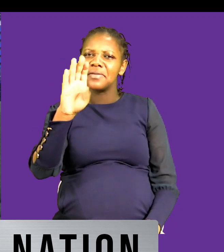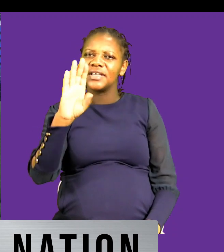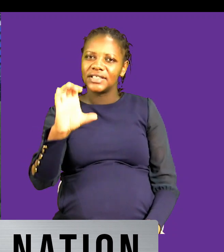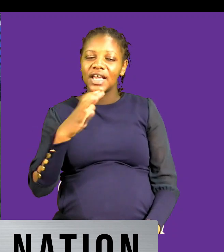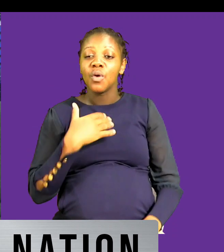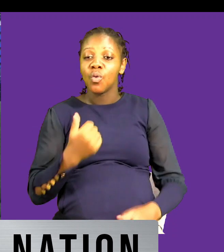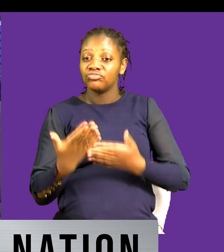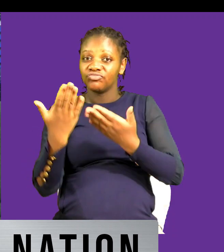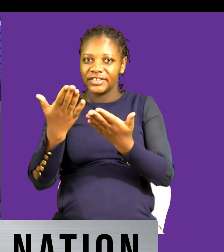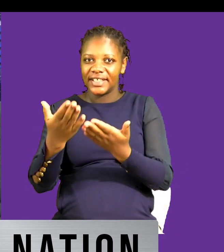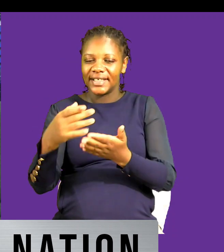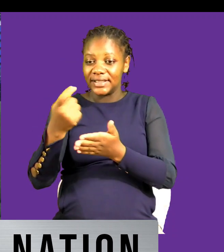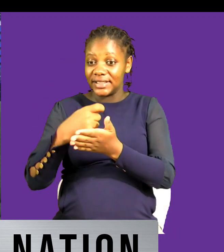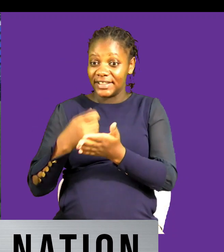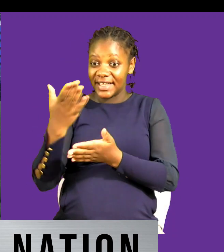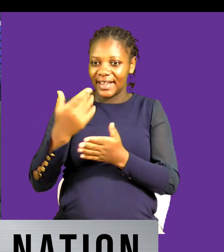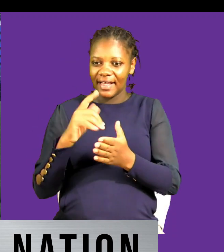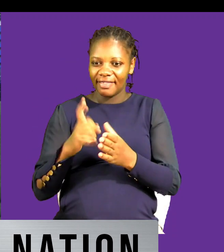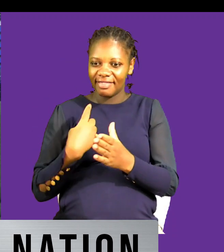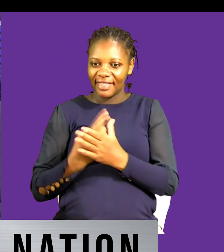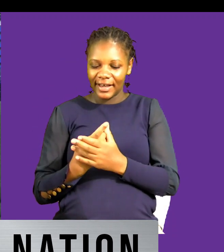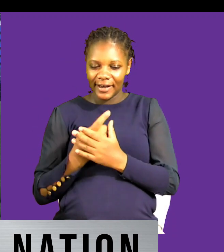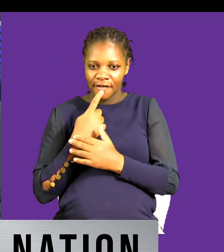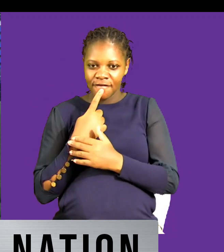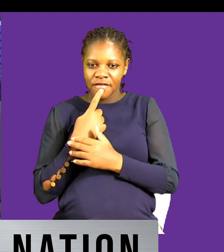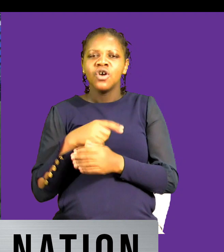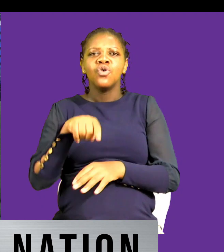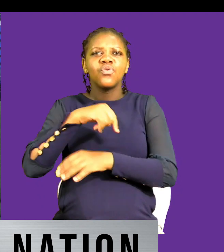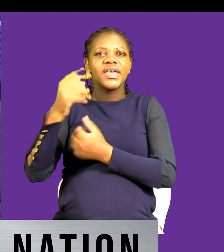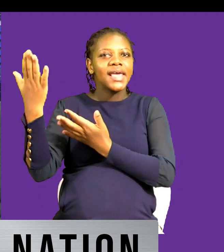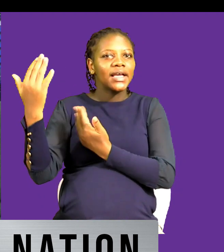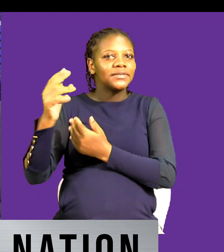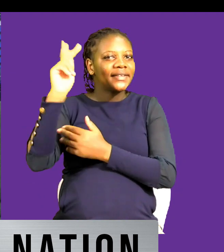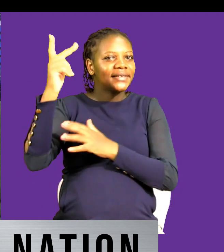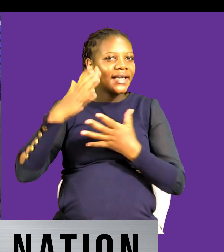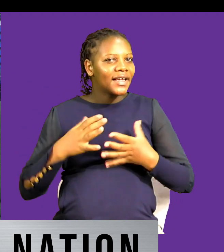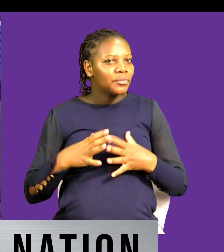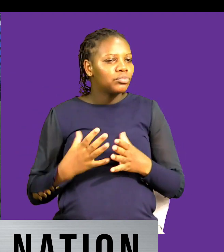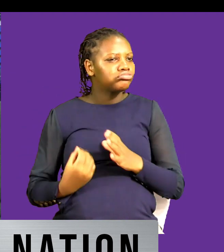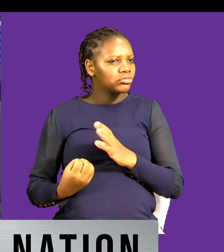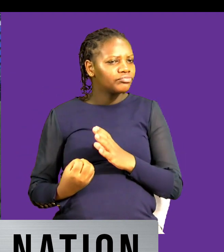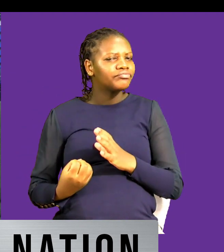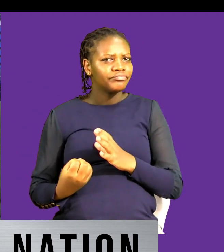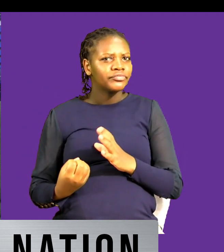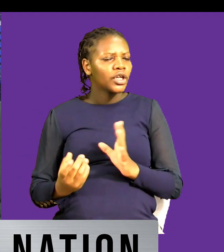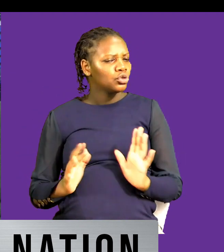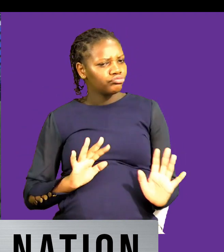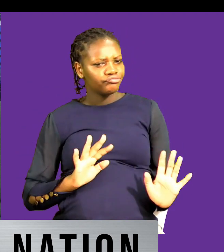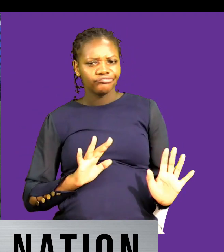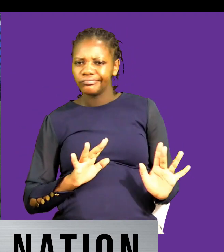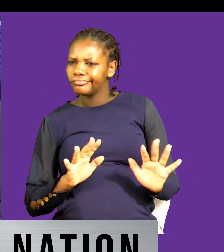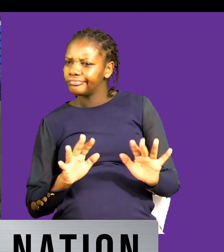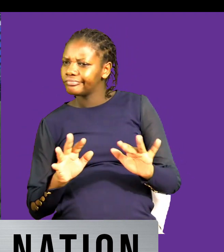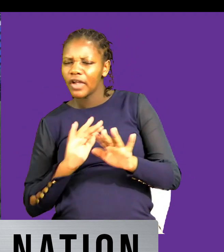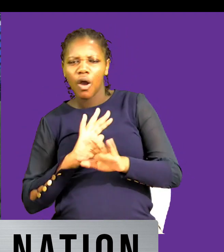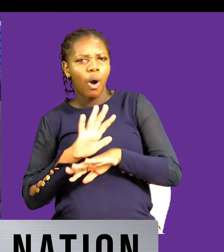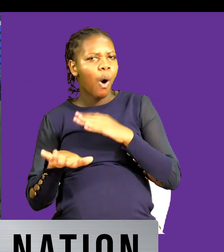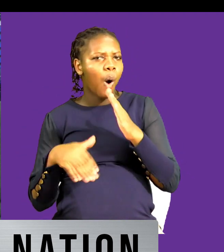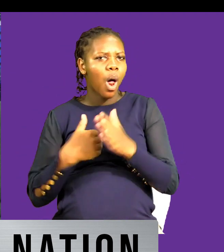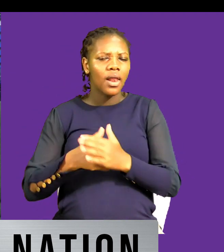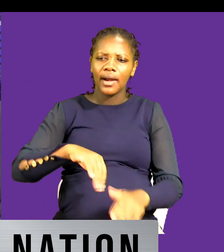them to IBC, John. And when we take them to IBC, we expect Kenyans to come out in each of the county assemblies